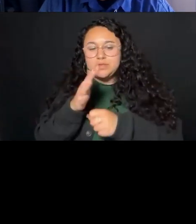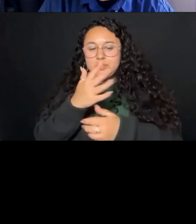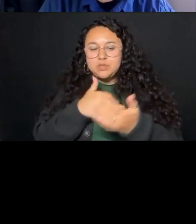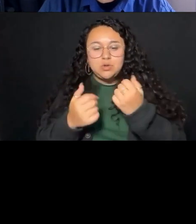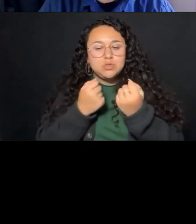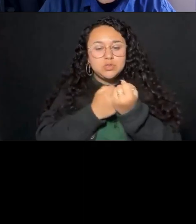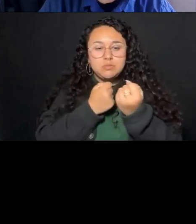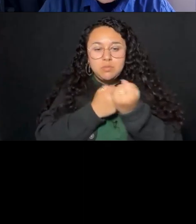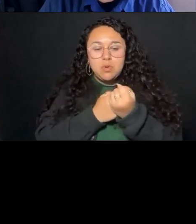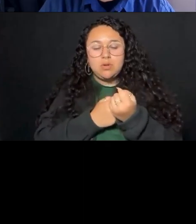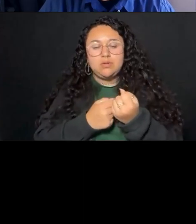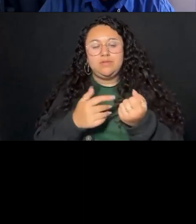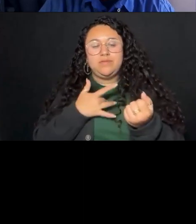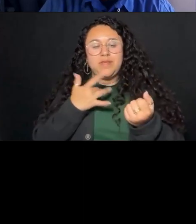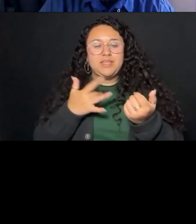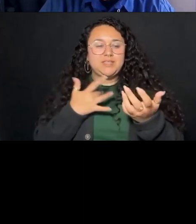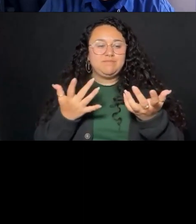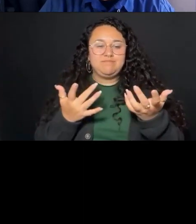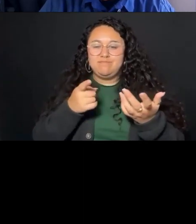taken seriously. Excellent.